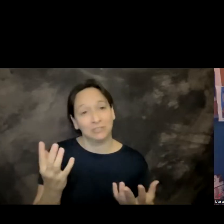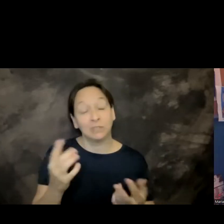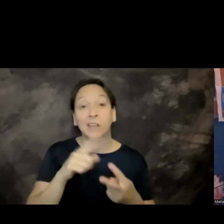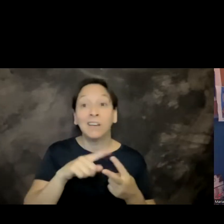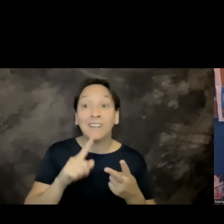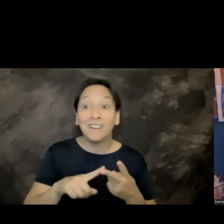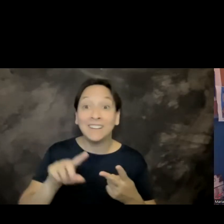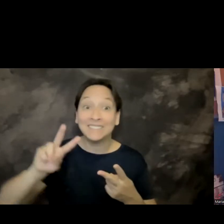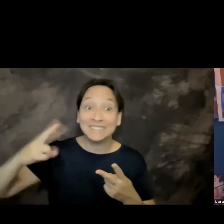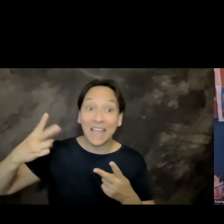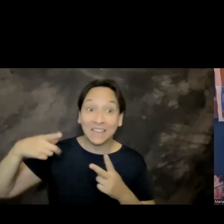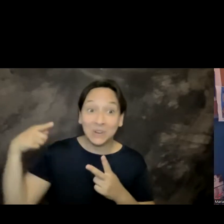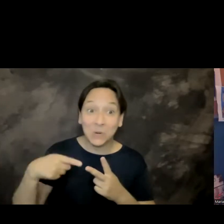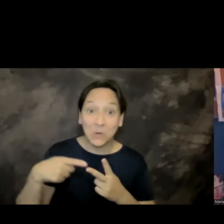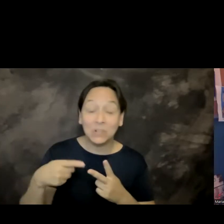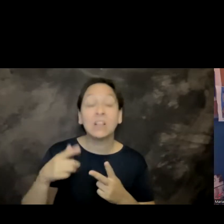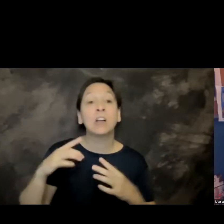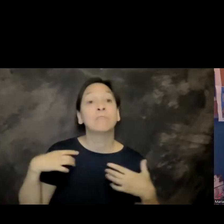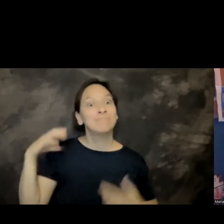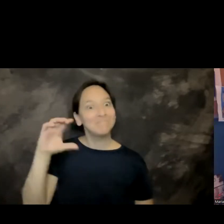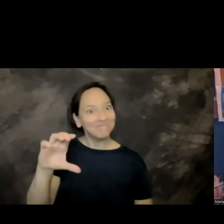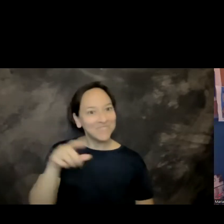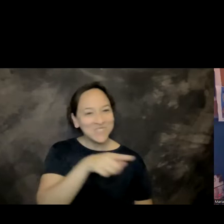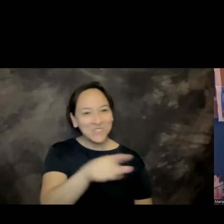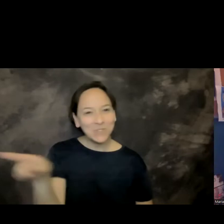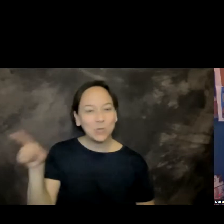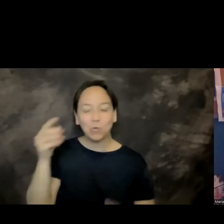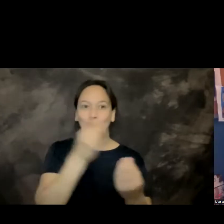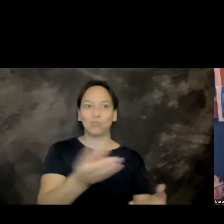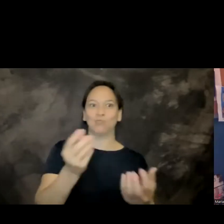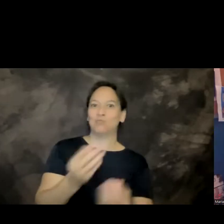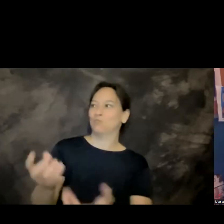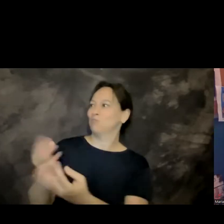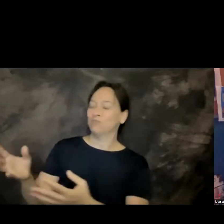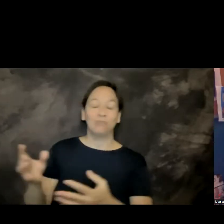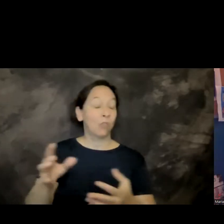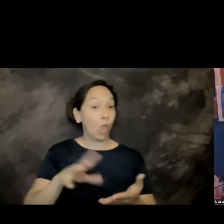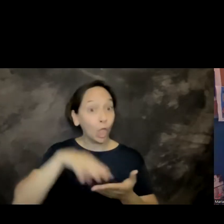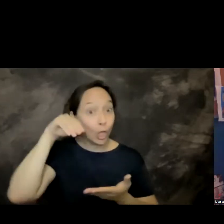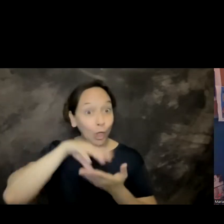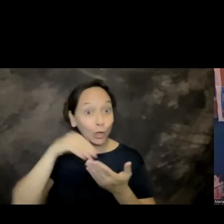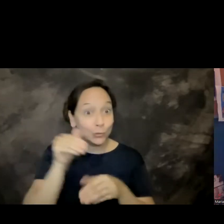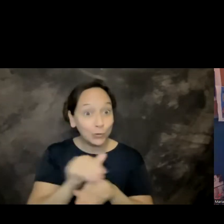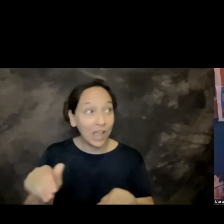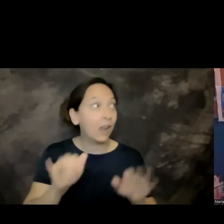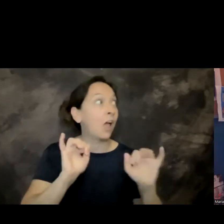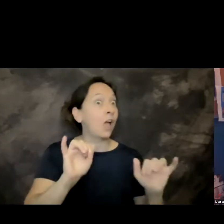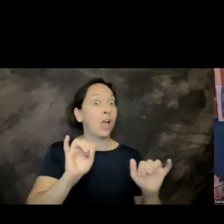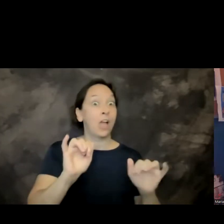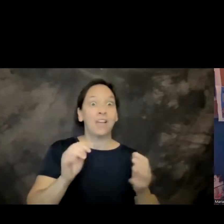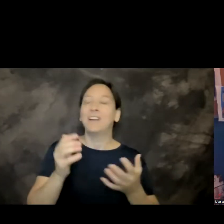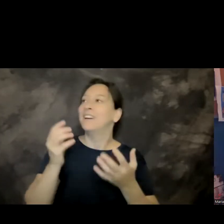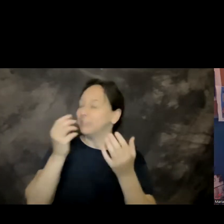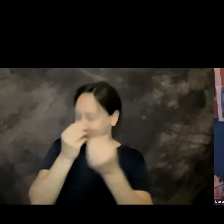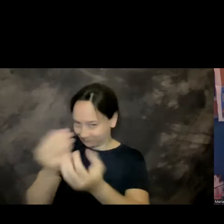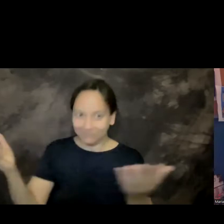out into the community with your neighbors, your anybody who you connect with. And then number 3, to get your input. This